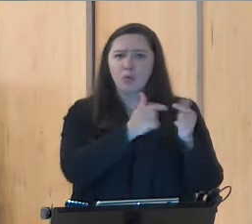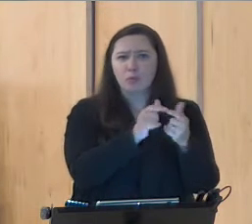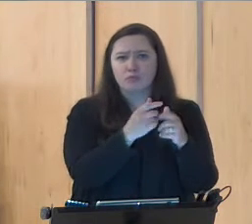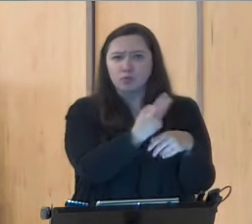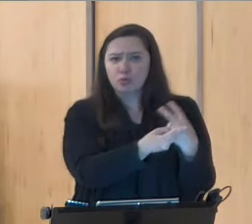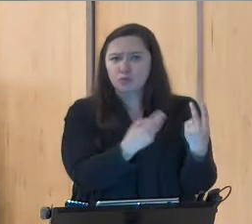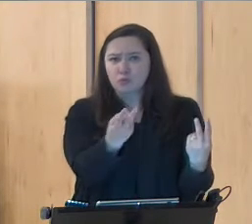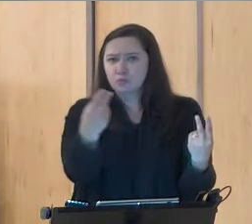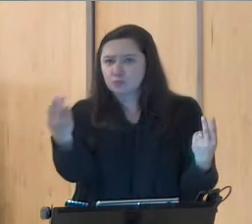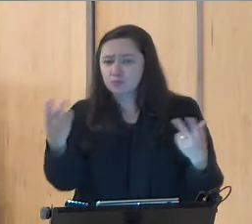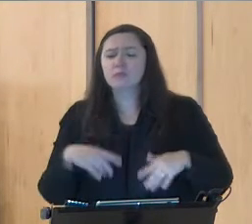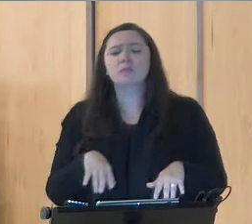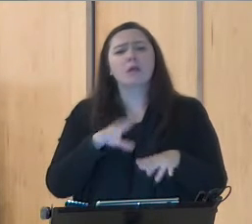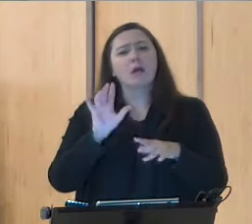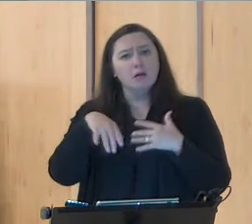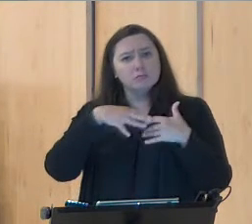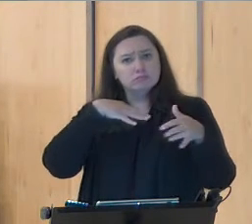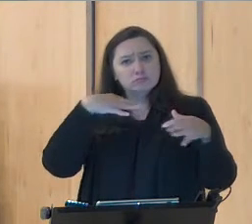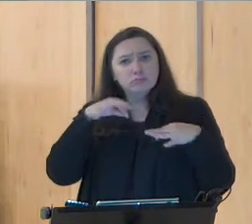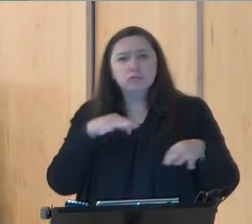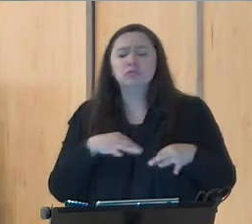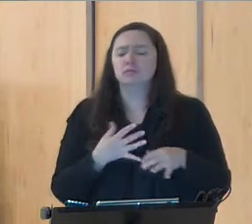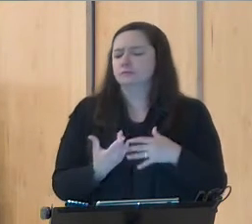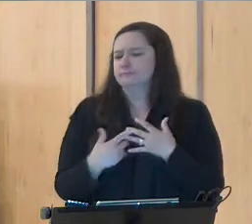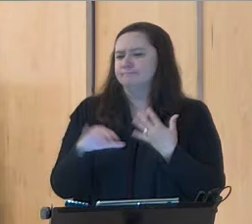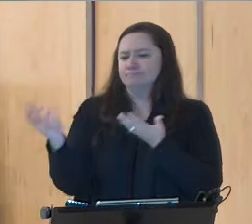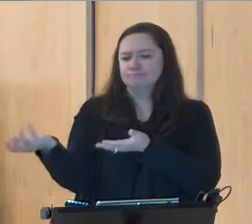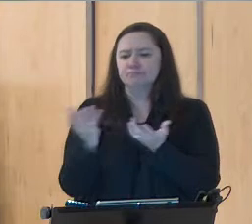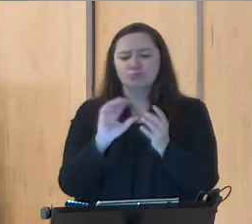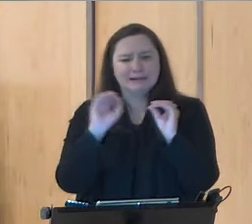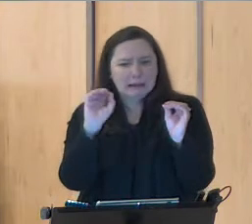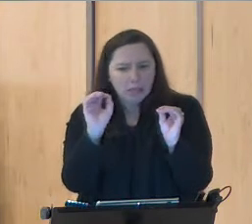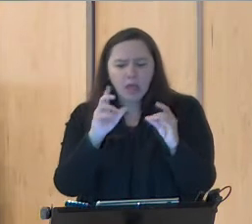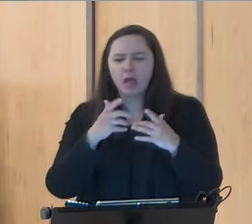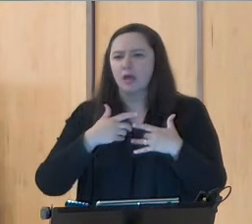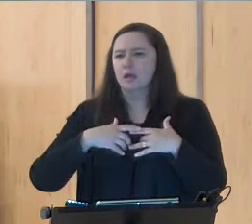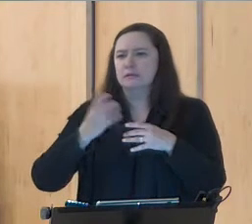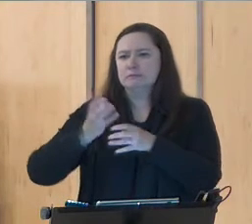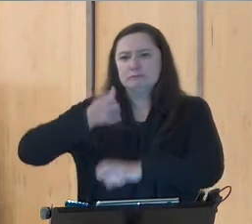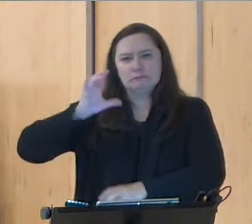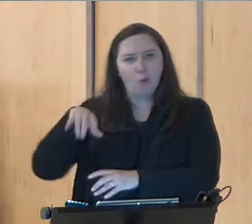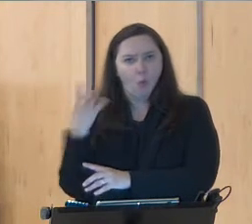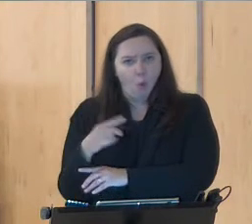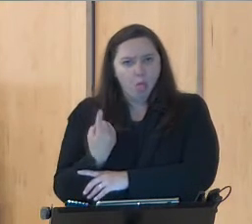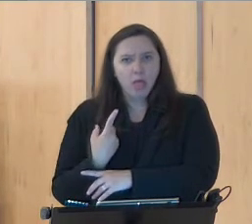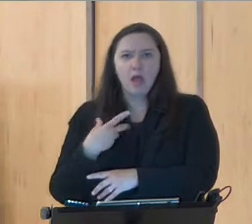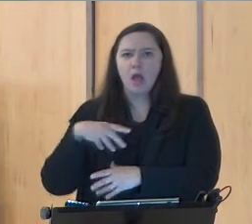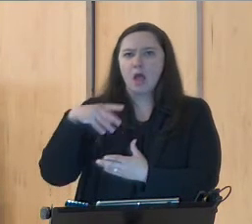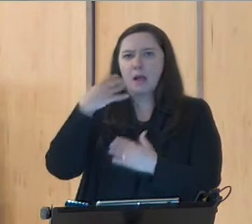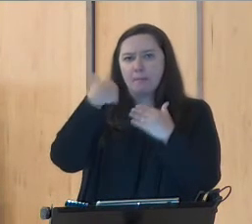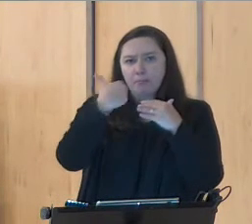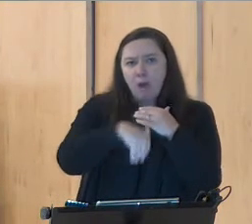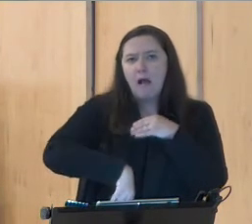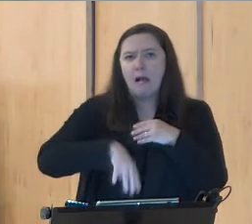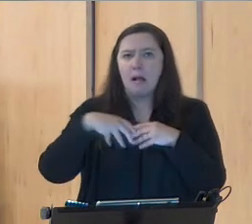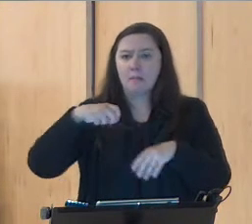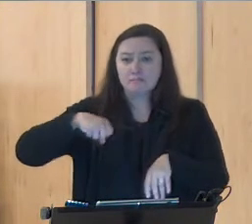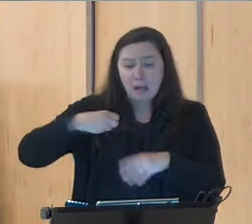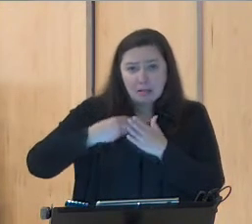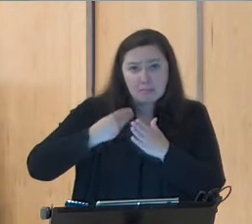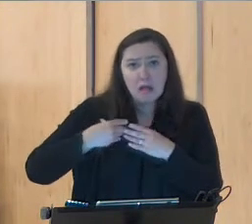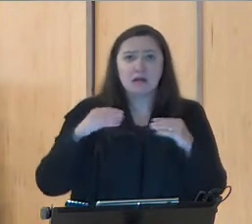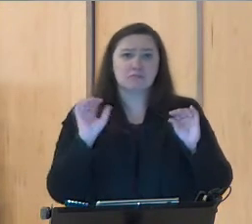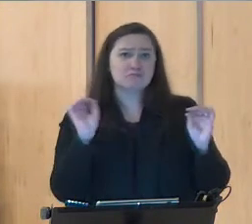instructions. Take nothing for the journey except a staff, no bread, no bag, no money in your belts.